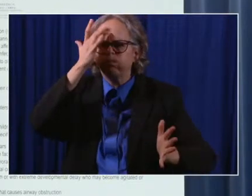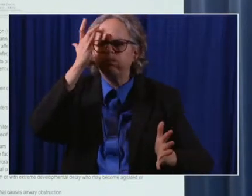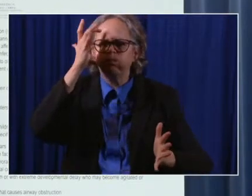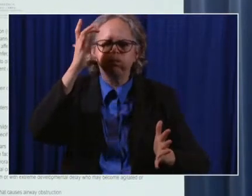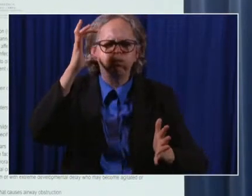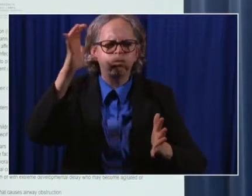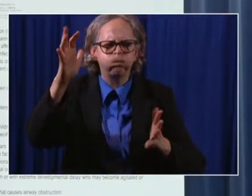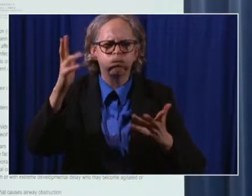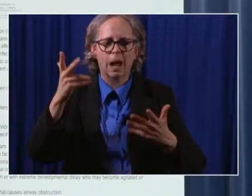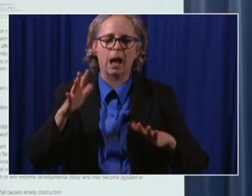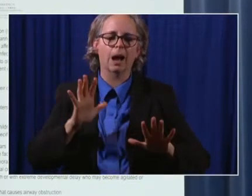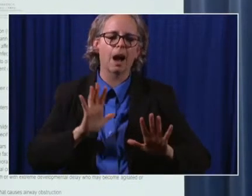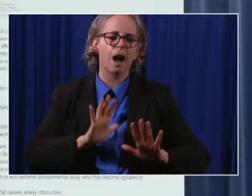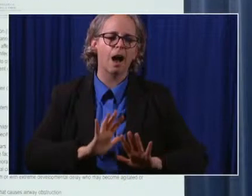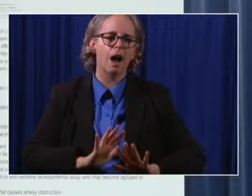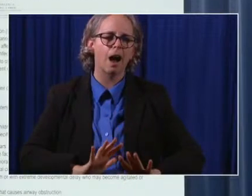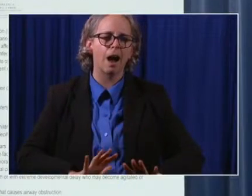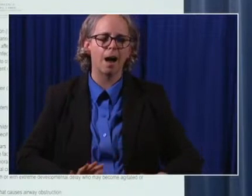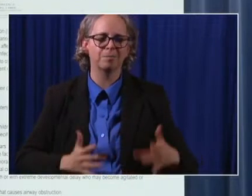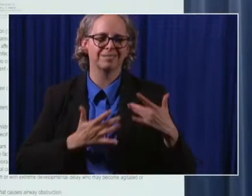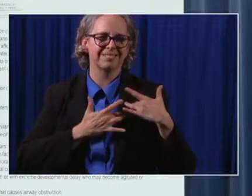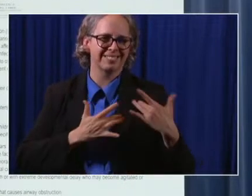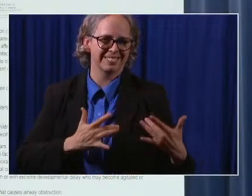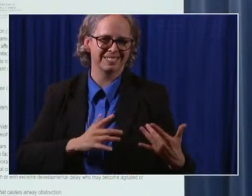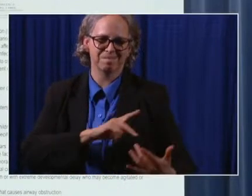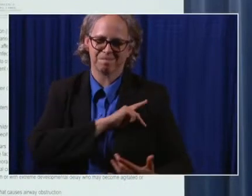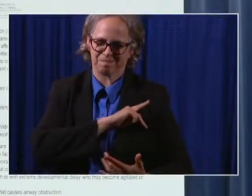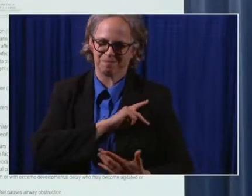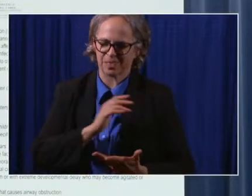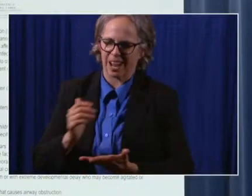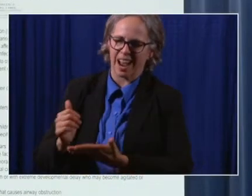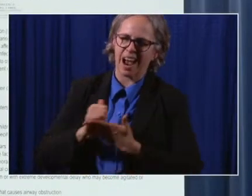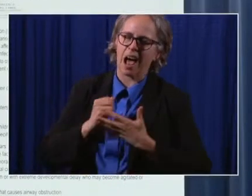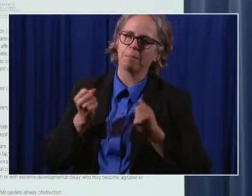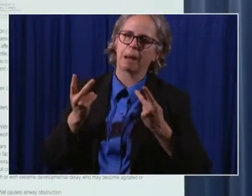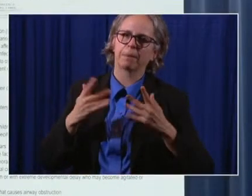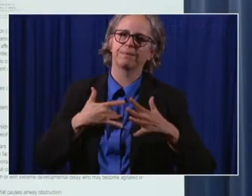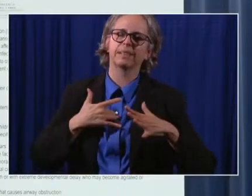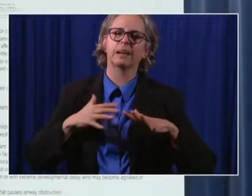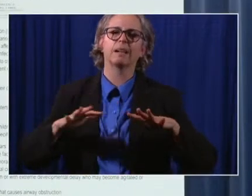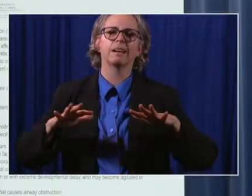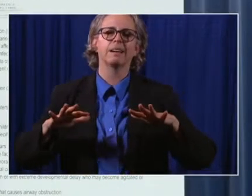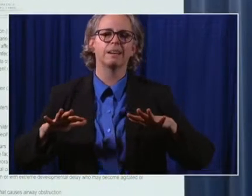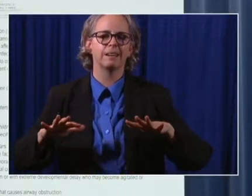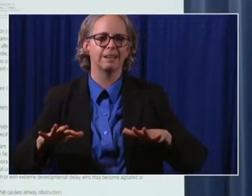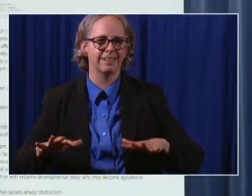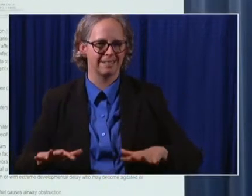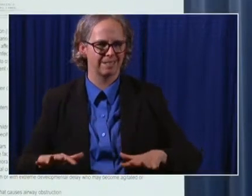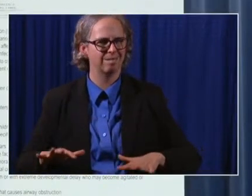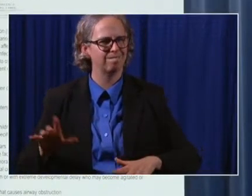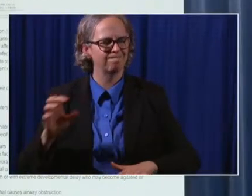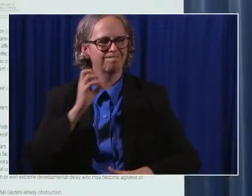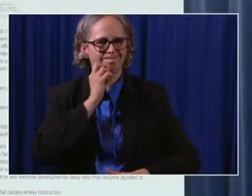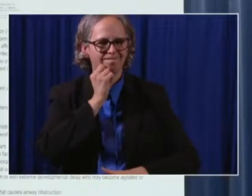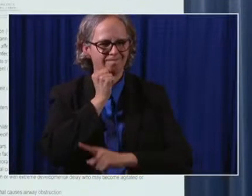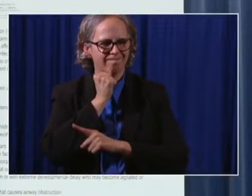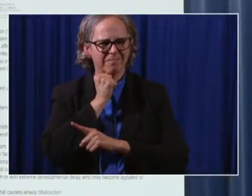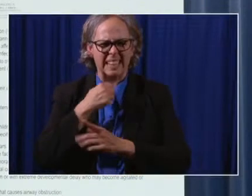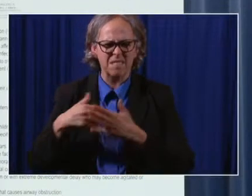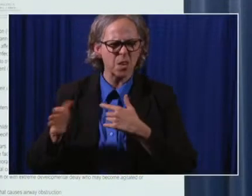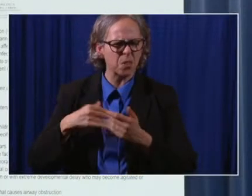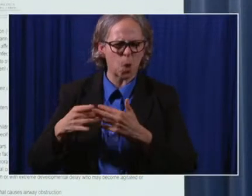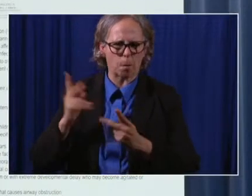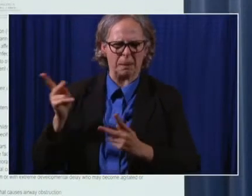manner, helped many of her fellow Ohioans. And in the face of criticism, she remained strong,